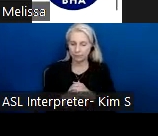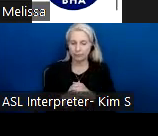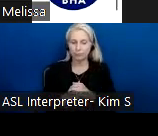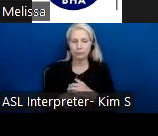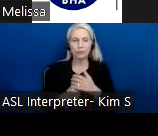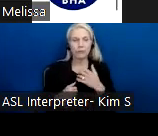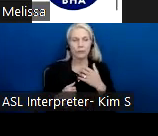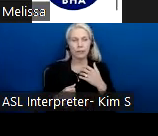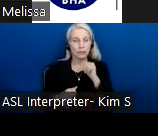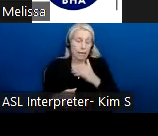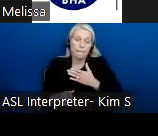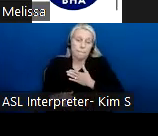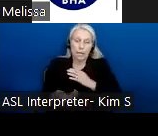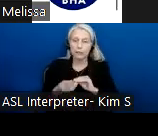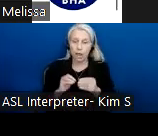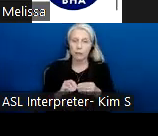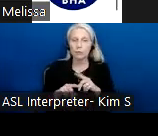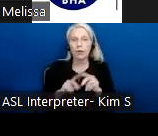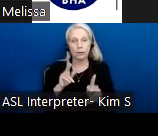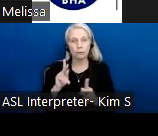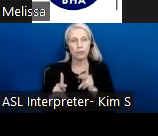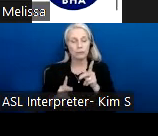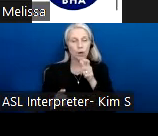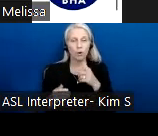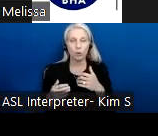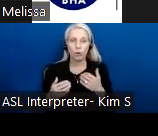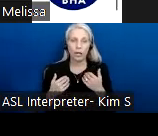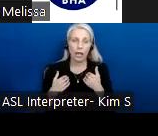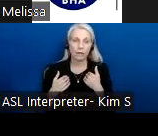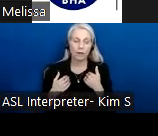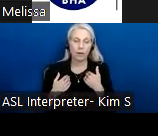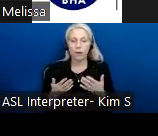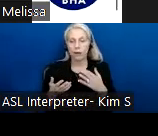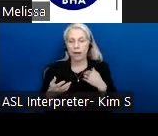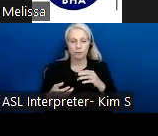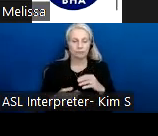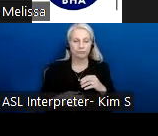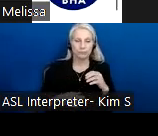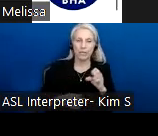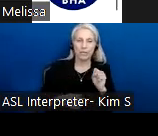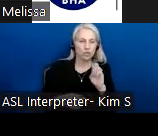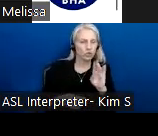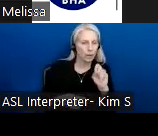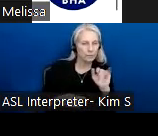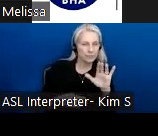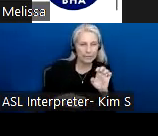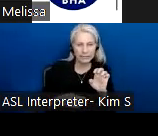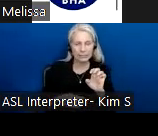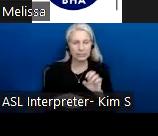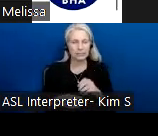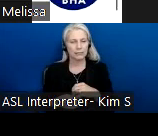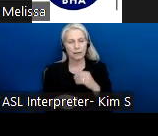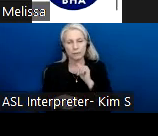and these aren't my numbers, but people who have problematic substance misuse in community mental